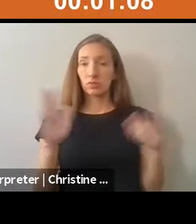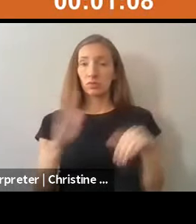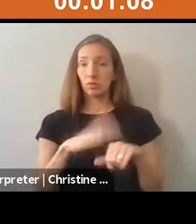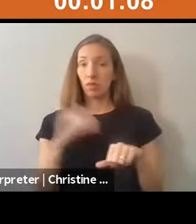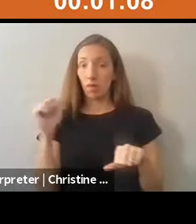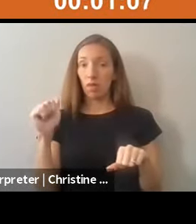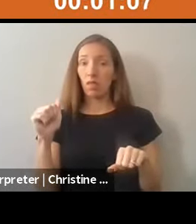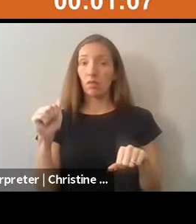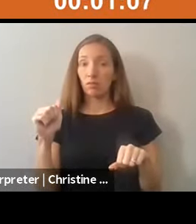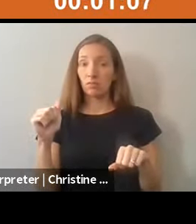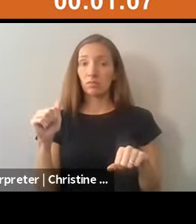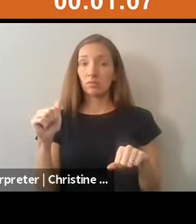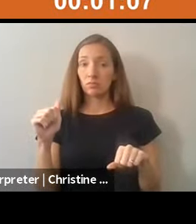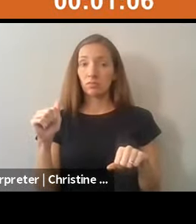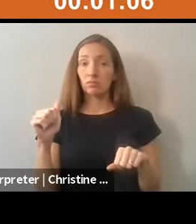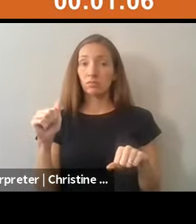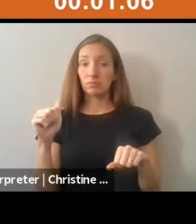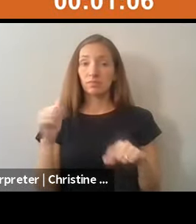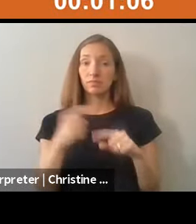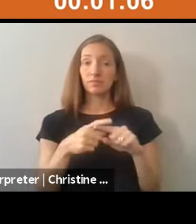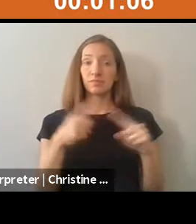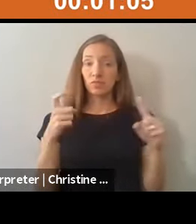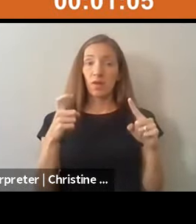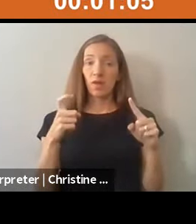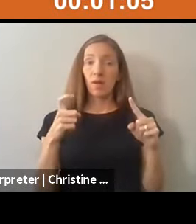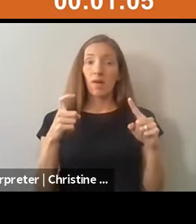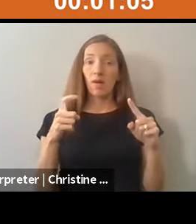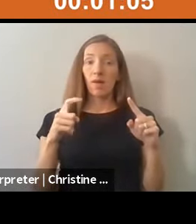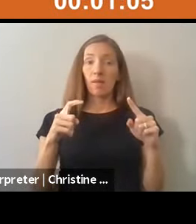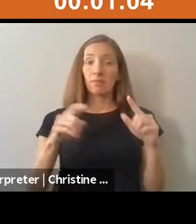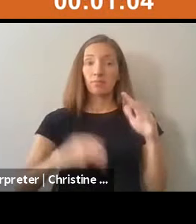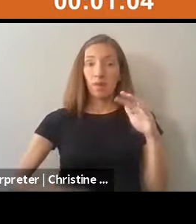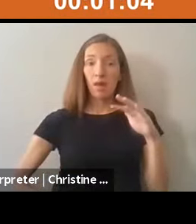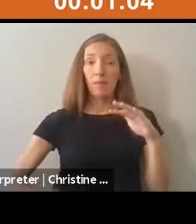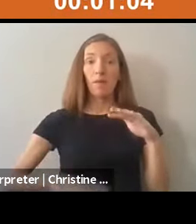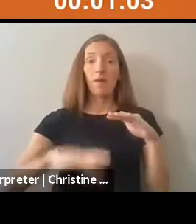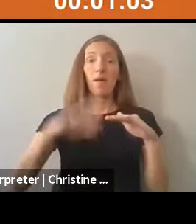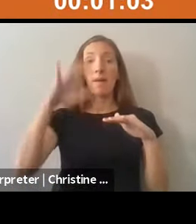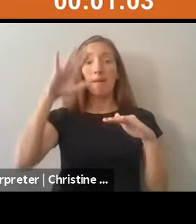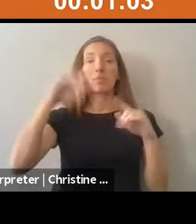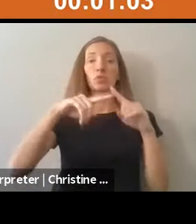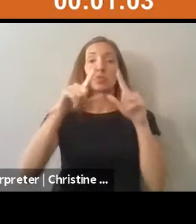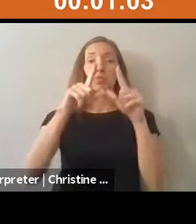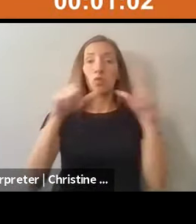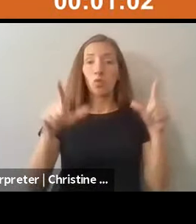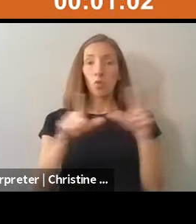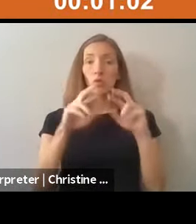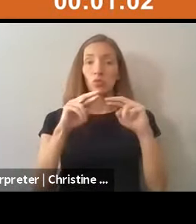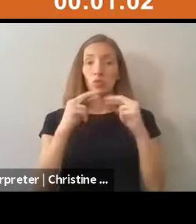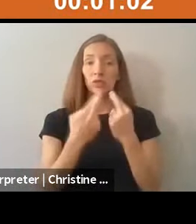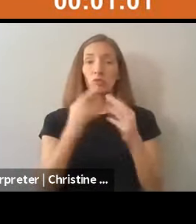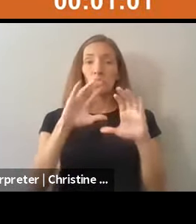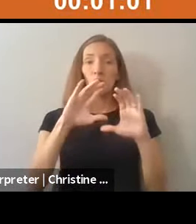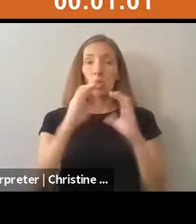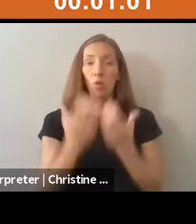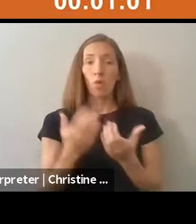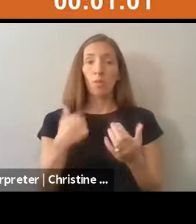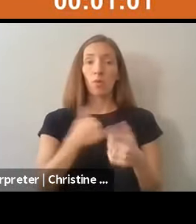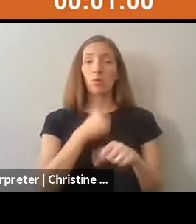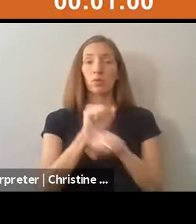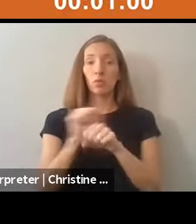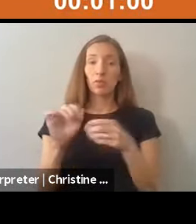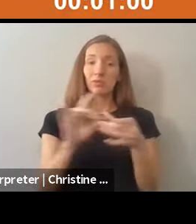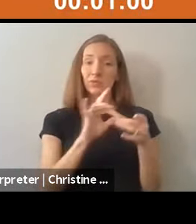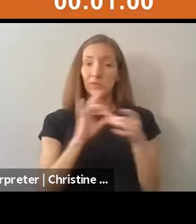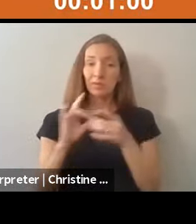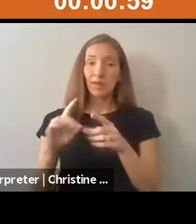end gender-based violence in less fragmented ways and less competitive ways, and where we make the compromises that we need to in